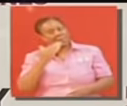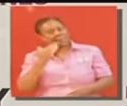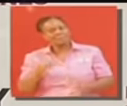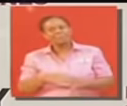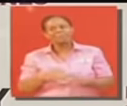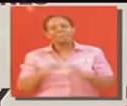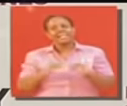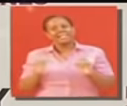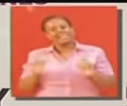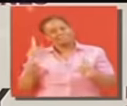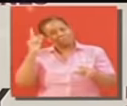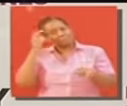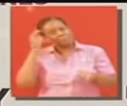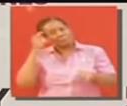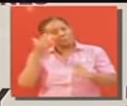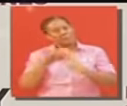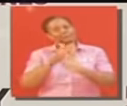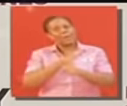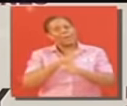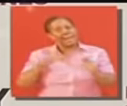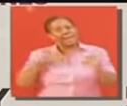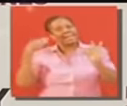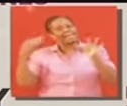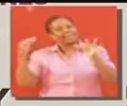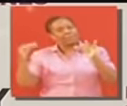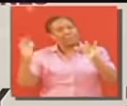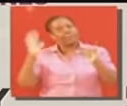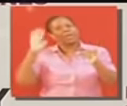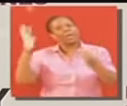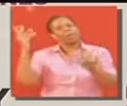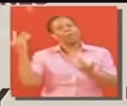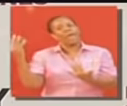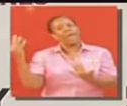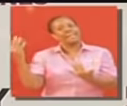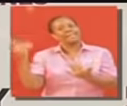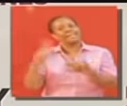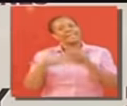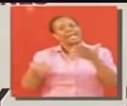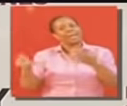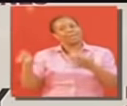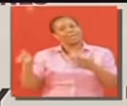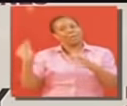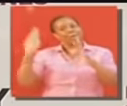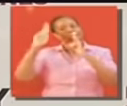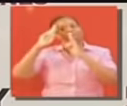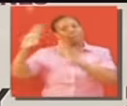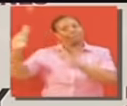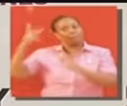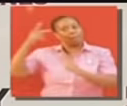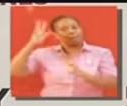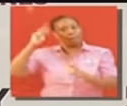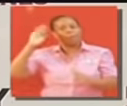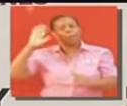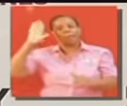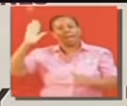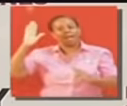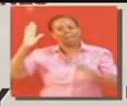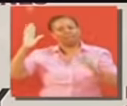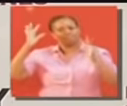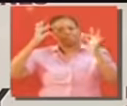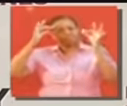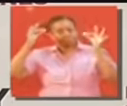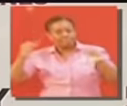Prime Minister, after he meets with us, he announces in his best judgment, and his judgment has been sound so